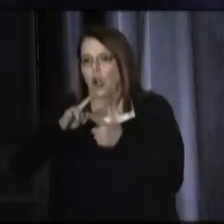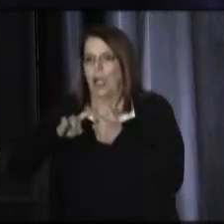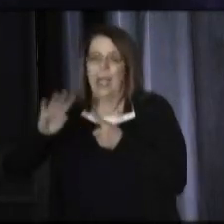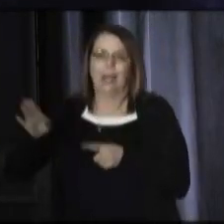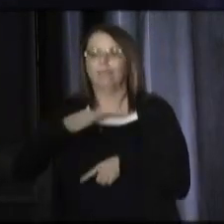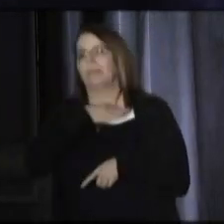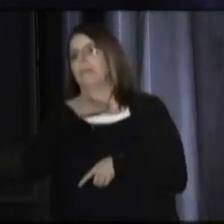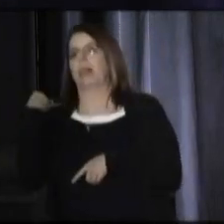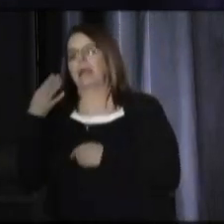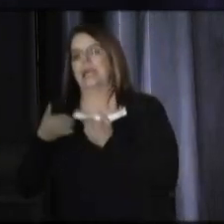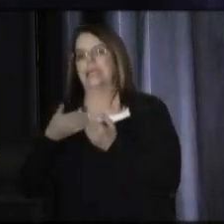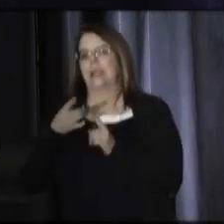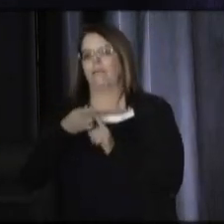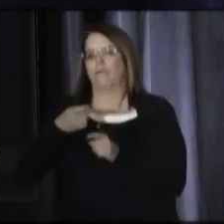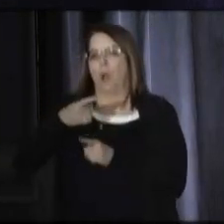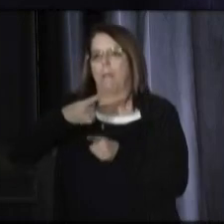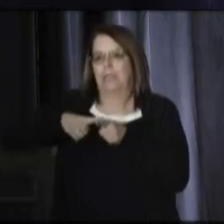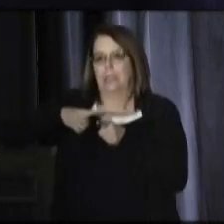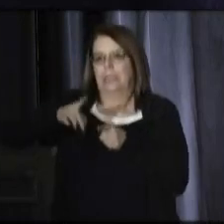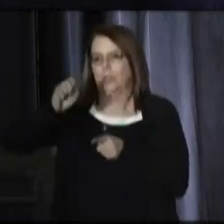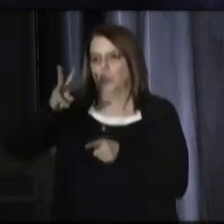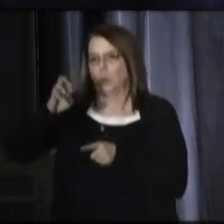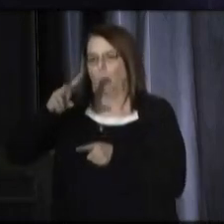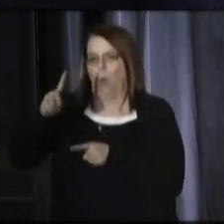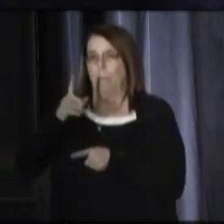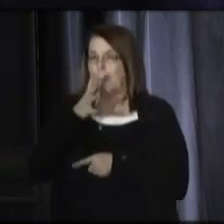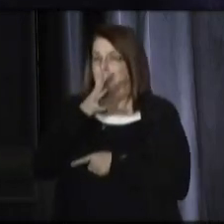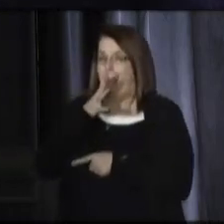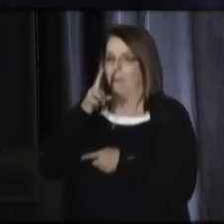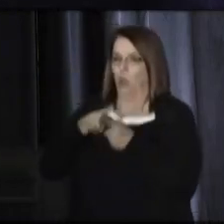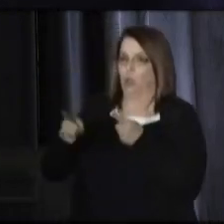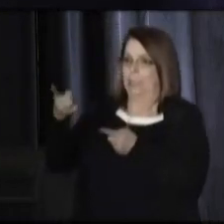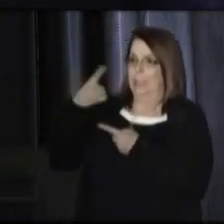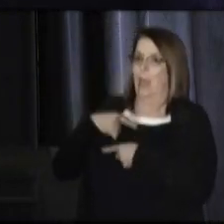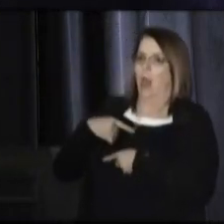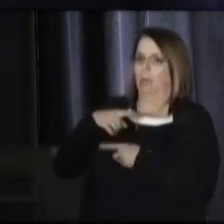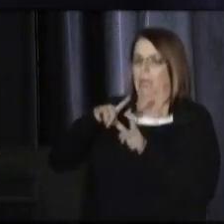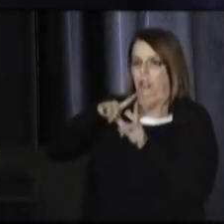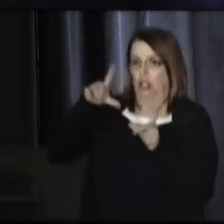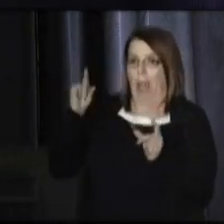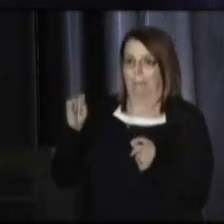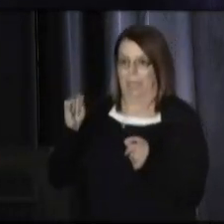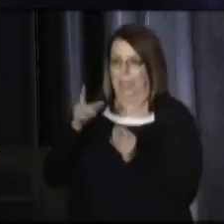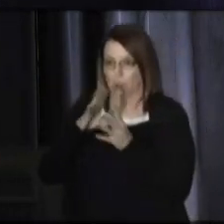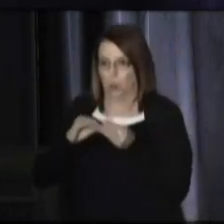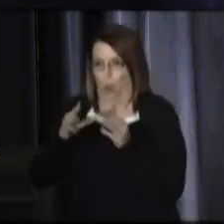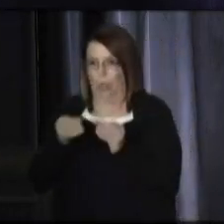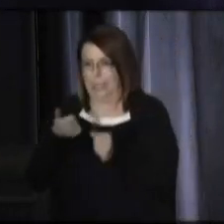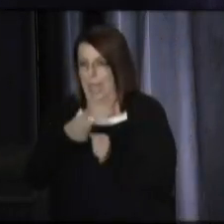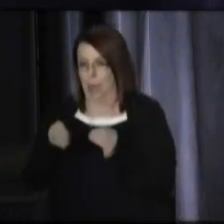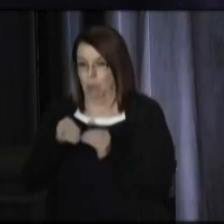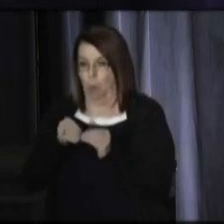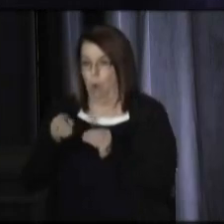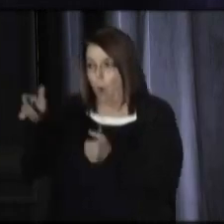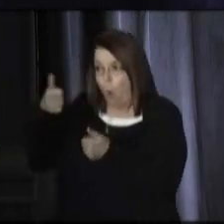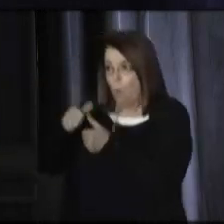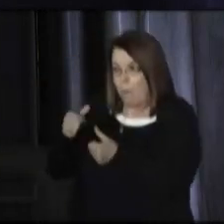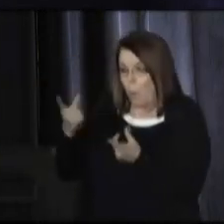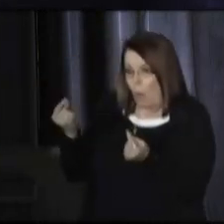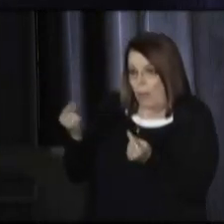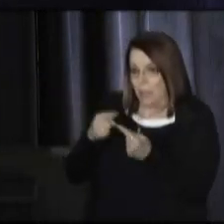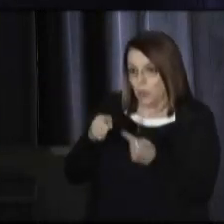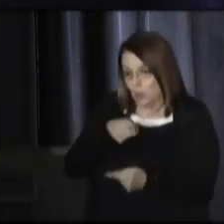child-eating giant. The village monster hungered for the belly buttons of children, but because Momotaro was born from a peach and therefore had no